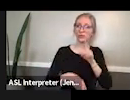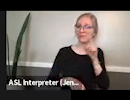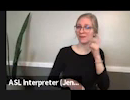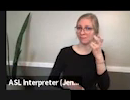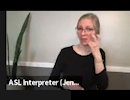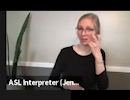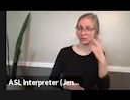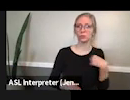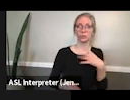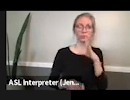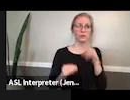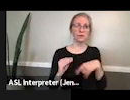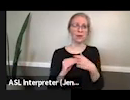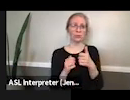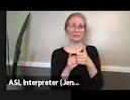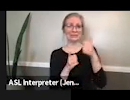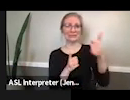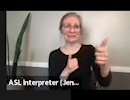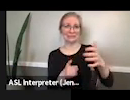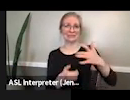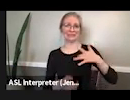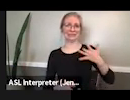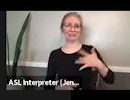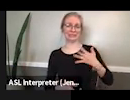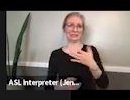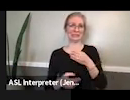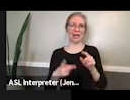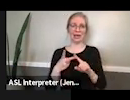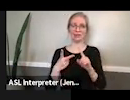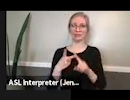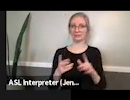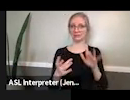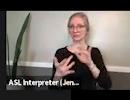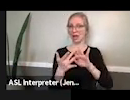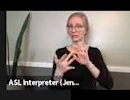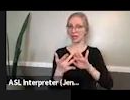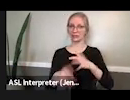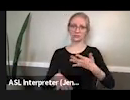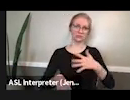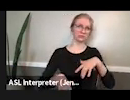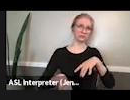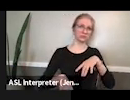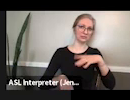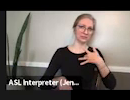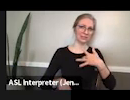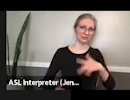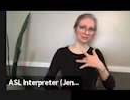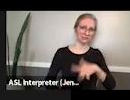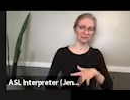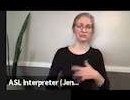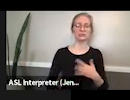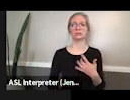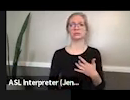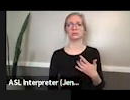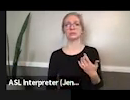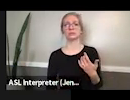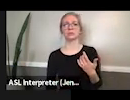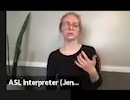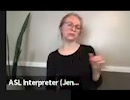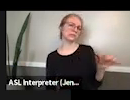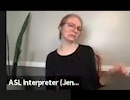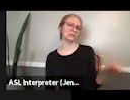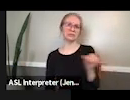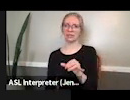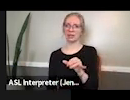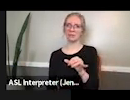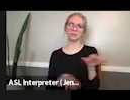senses and we talk about contact senses. And these are defined just exactly as you would define those